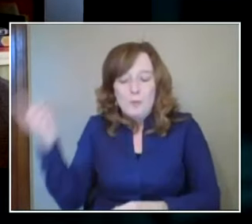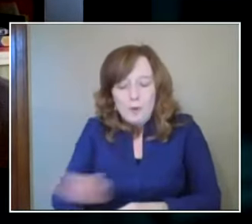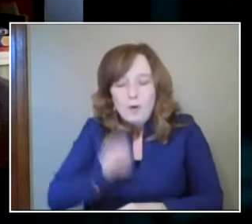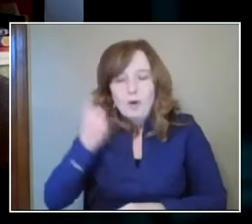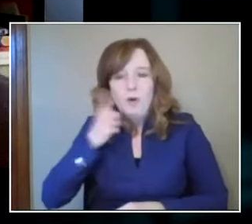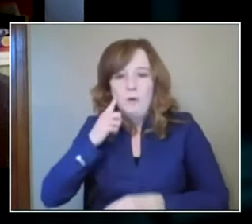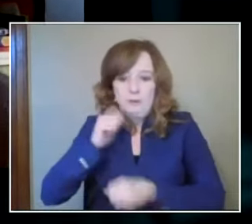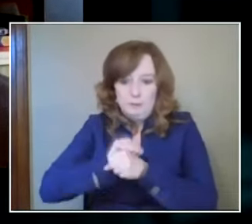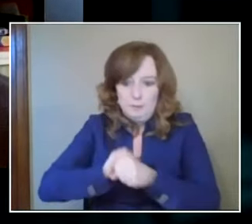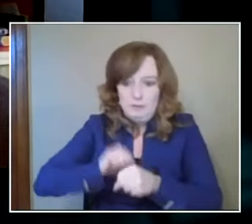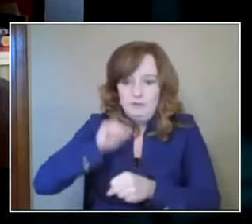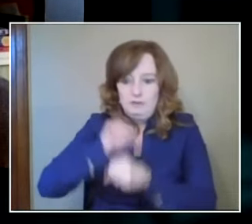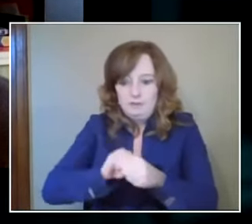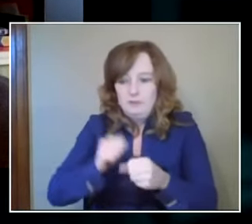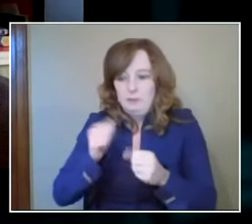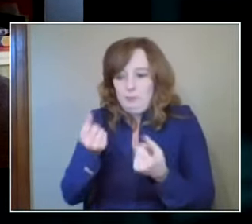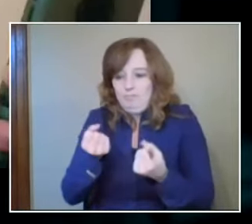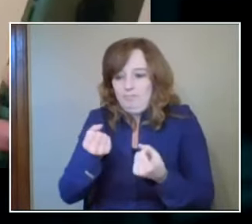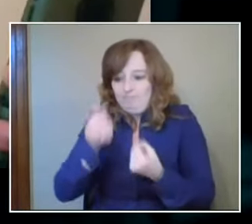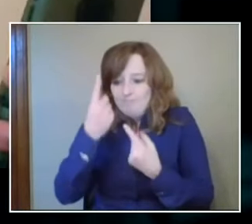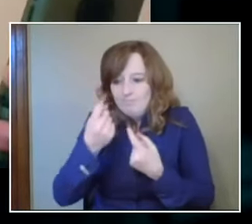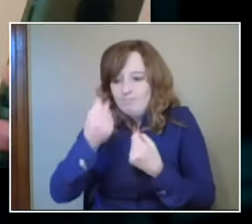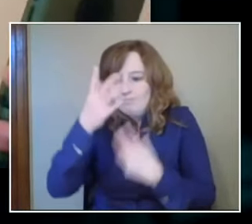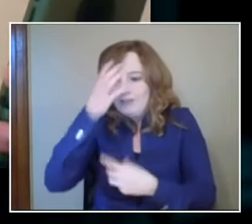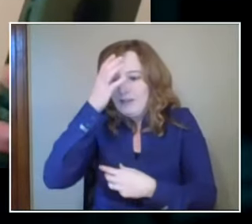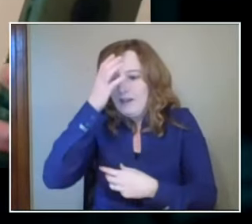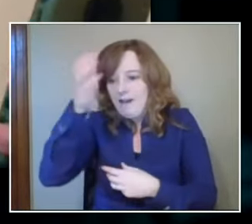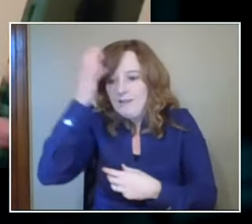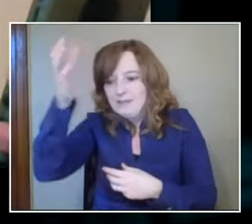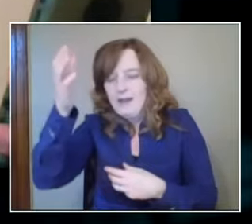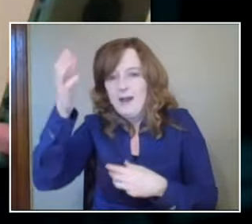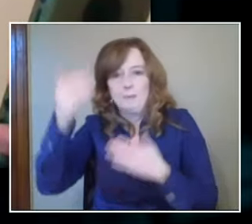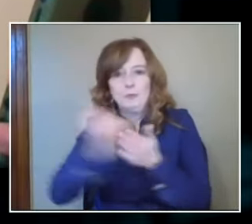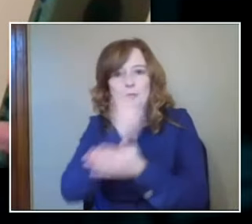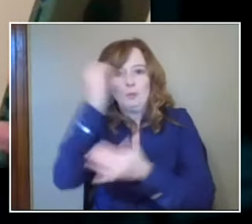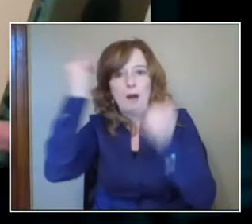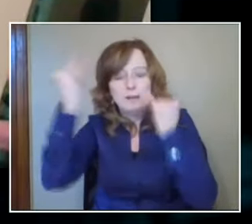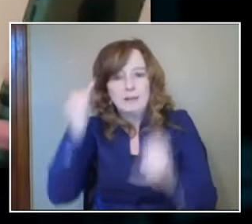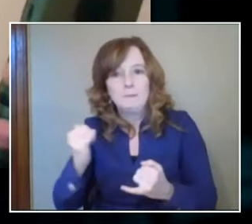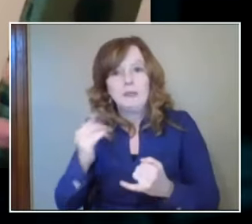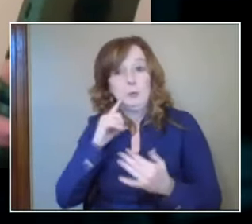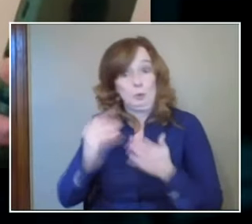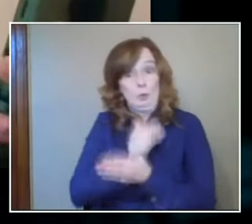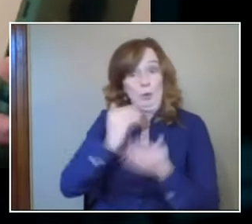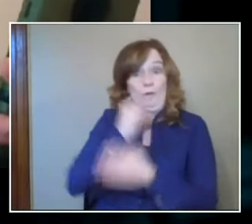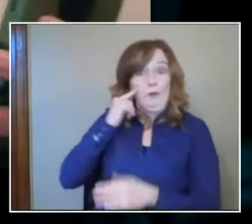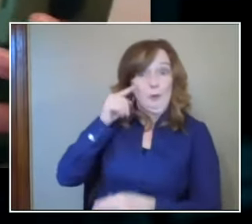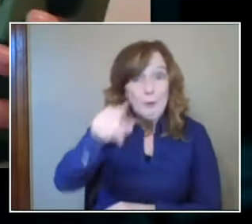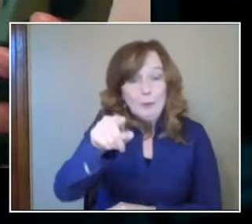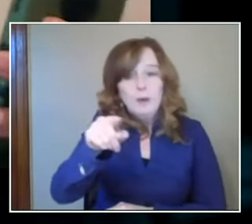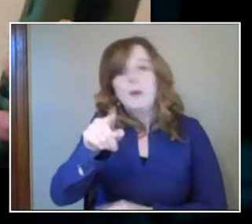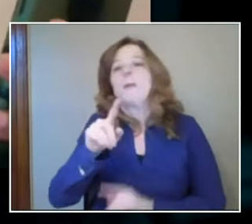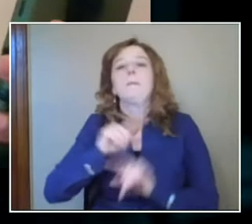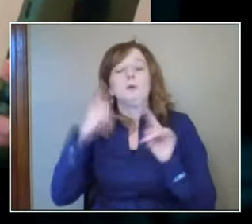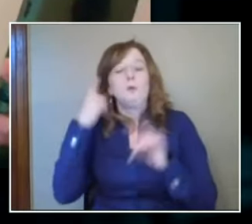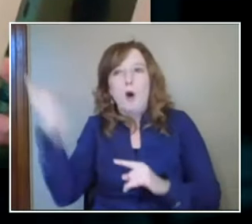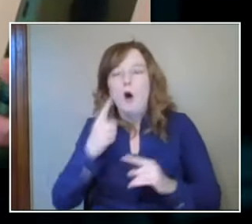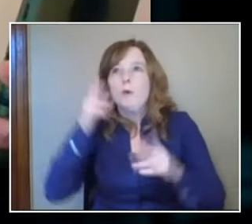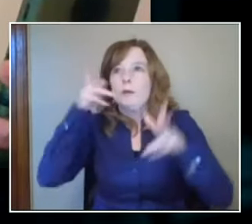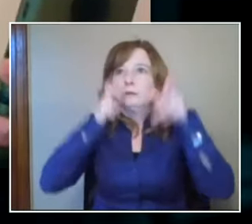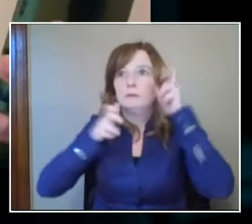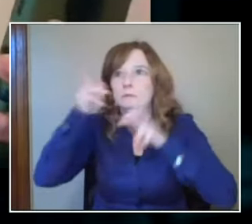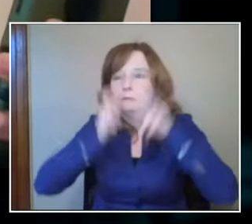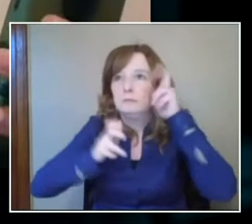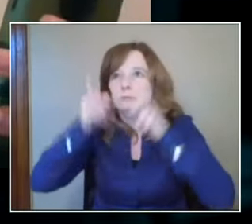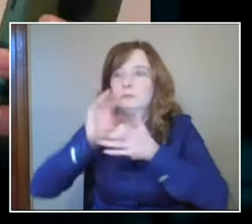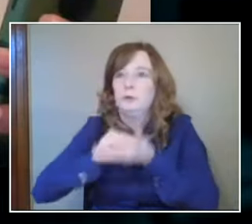concepts, many of them very new to you, but you continually worked on processing that information and doing the best work